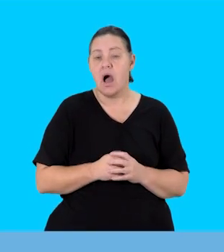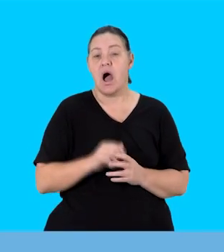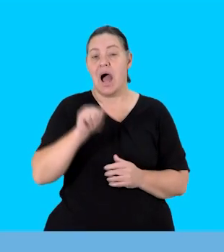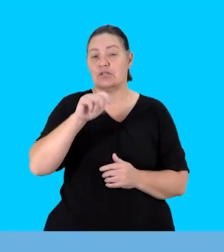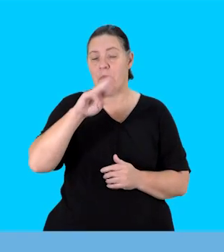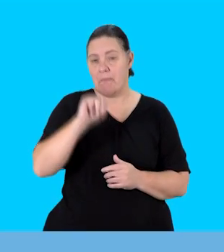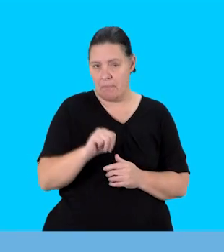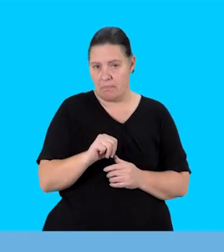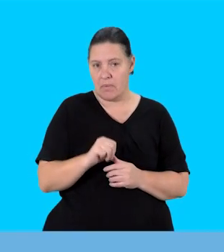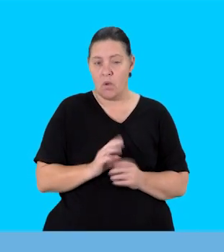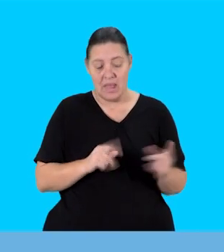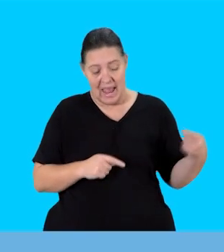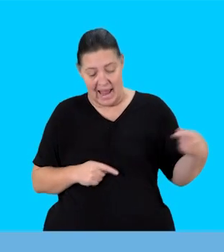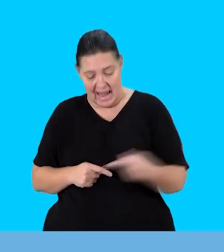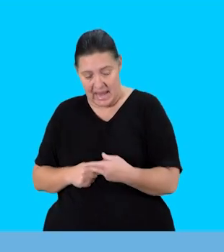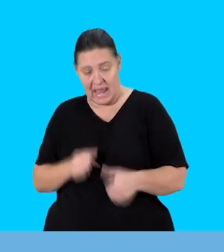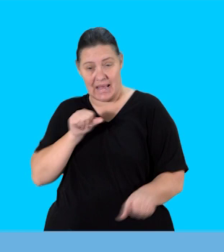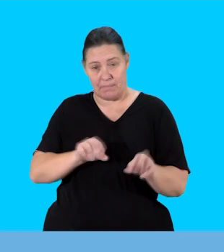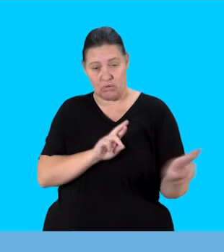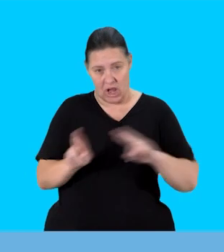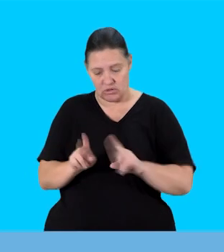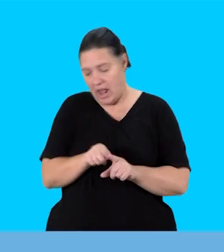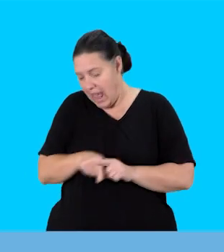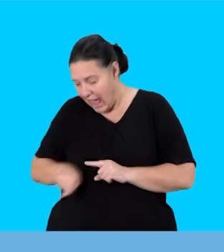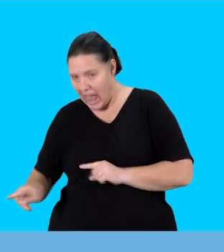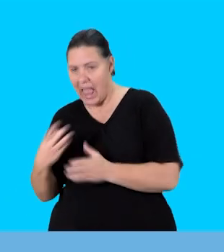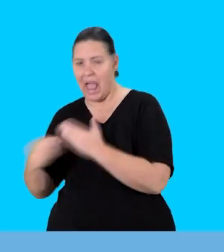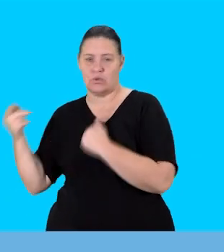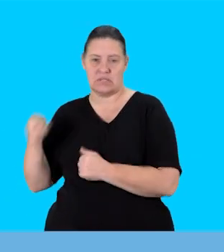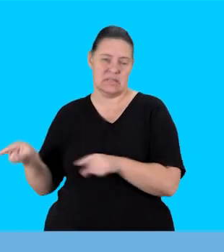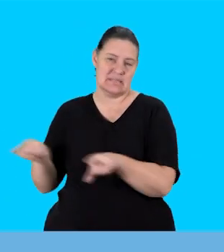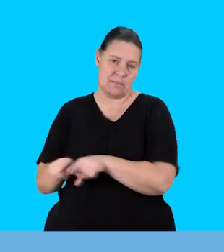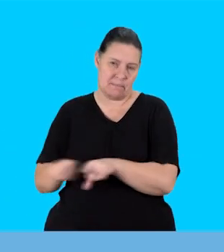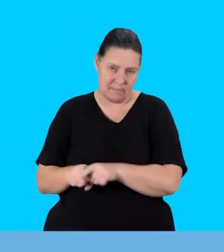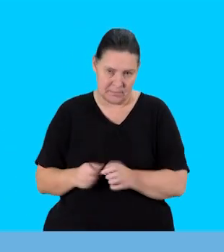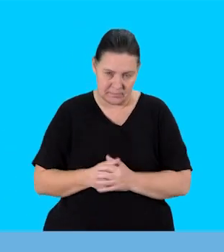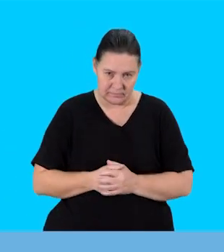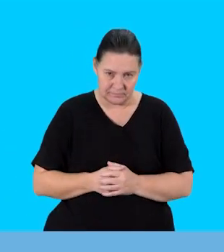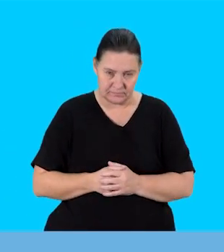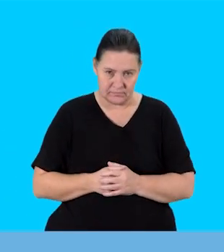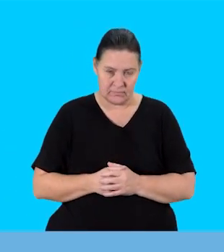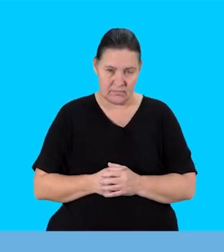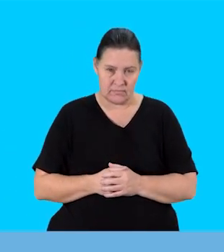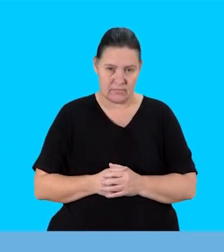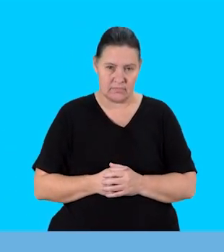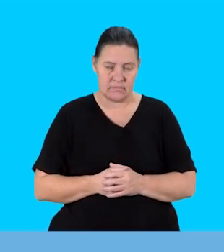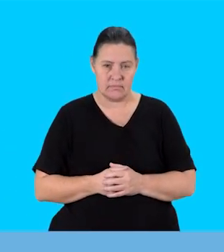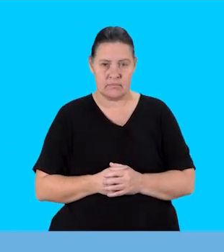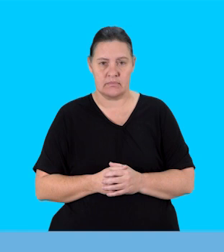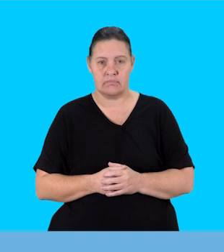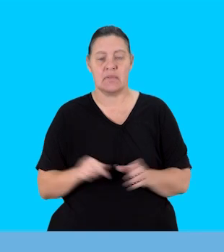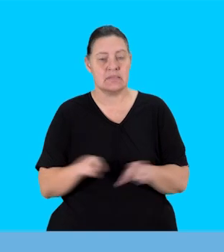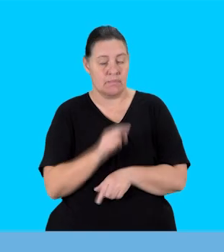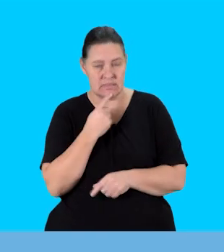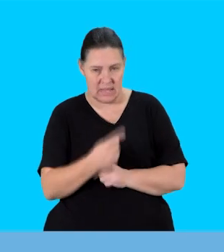and the type of atoms going into a chemical reaction must be the same as the number and the type of atoms coming out of the